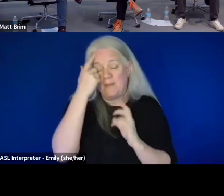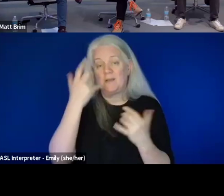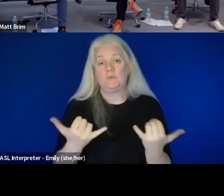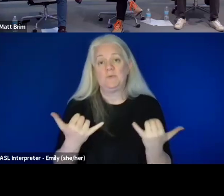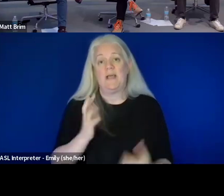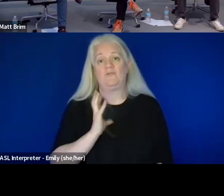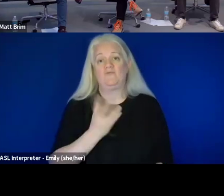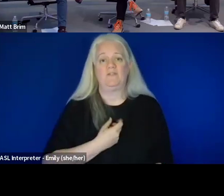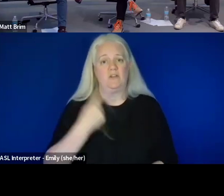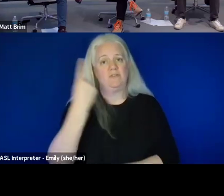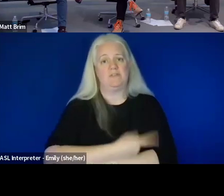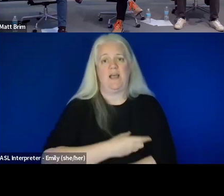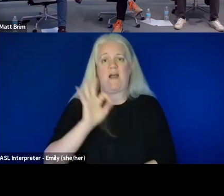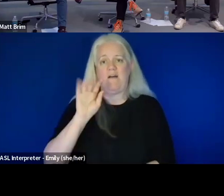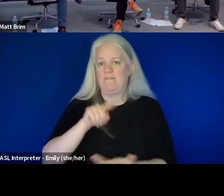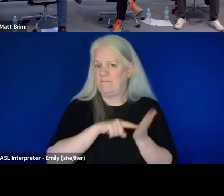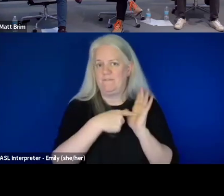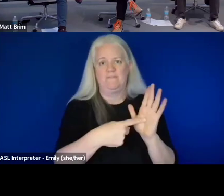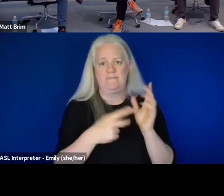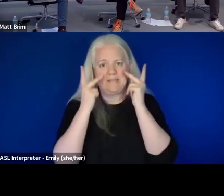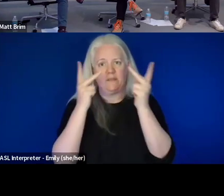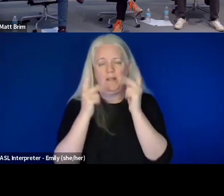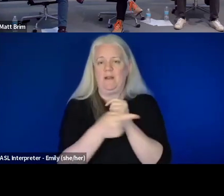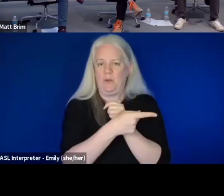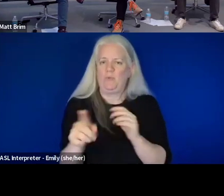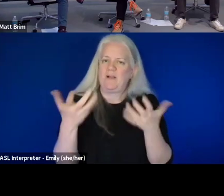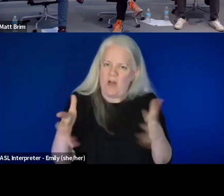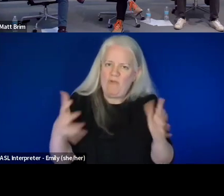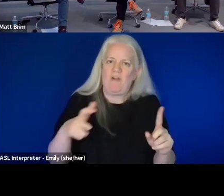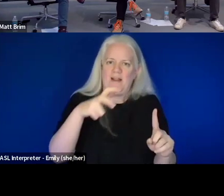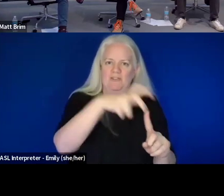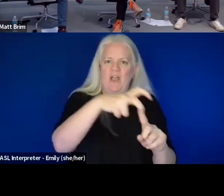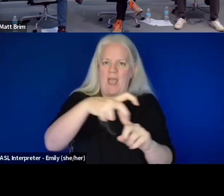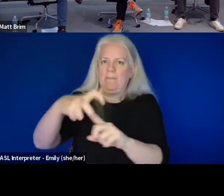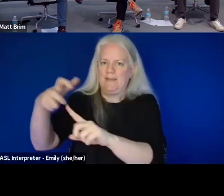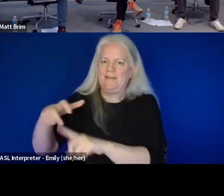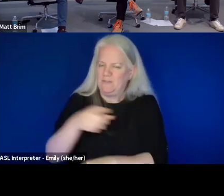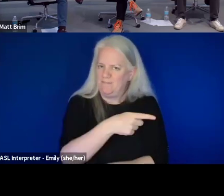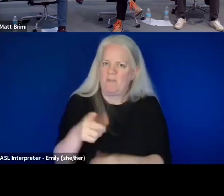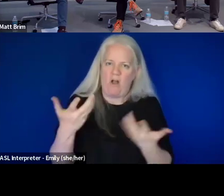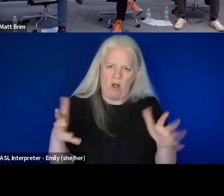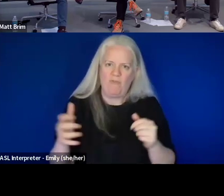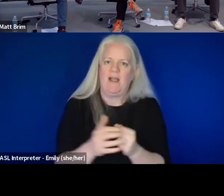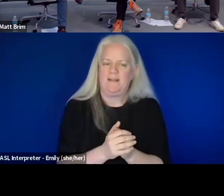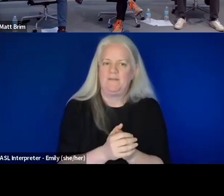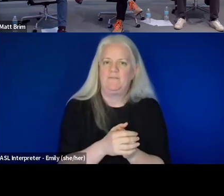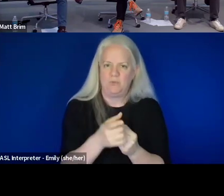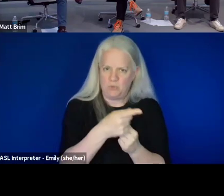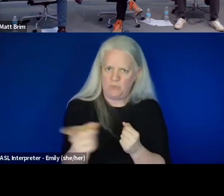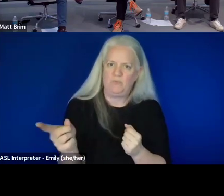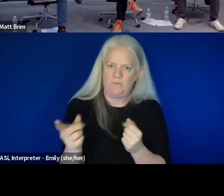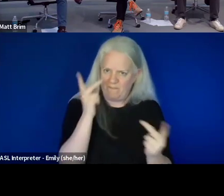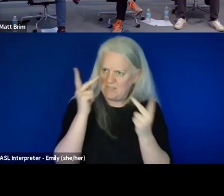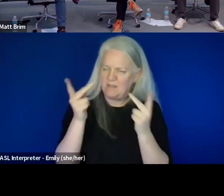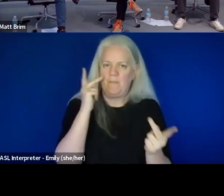Visibility, you all were already champions, transgender people who are visible and helpful and teachers and put up with